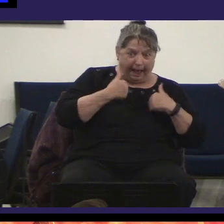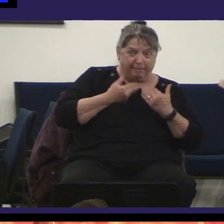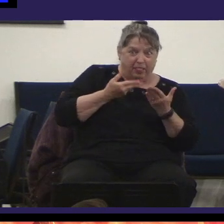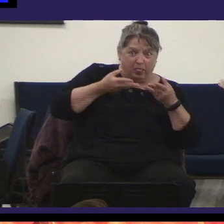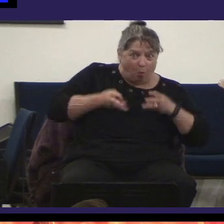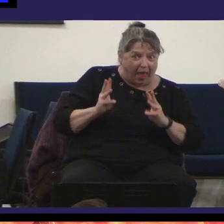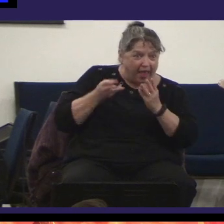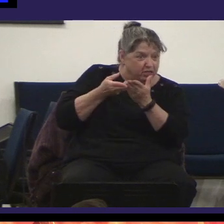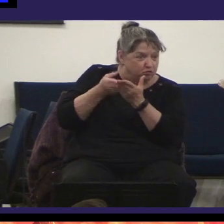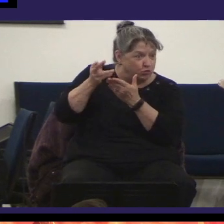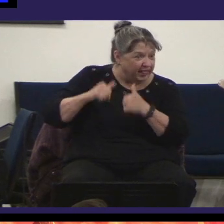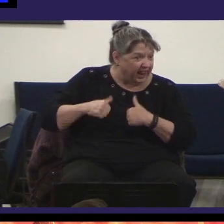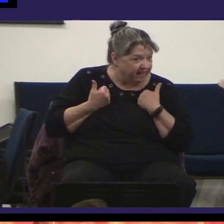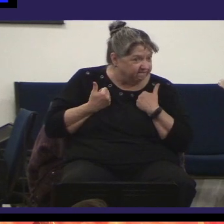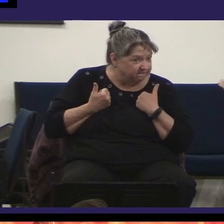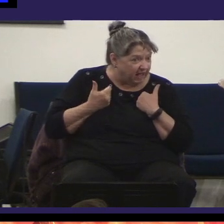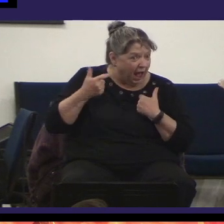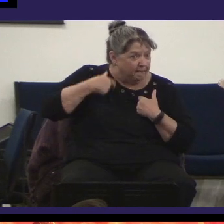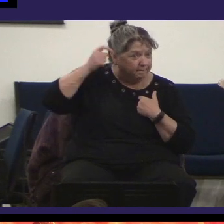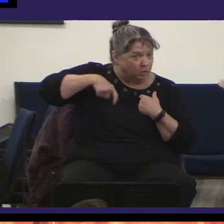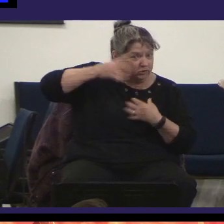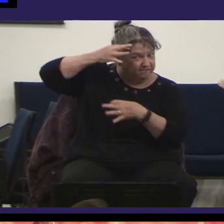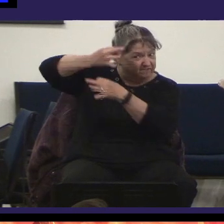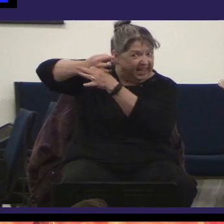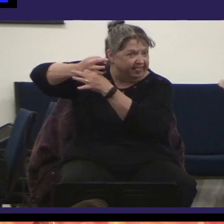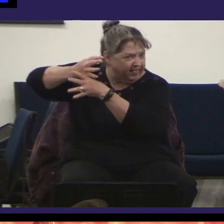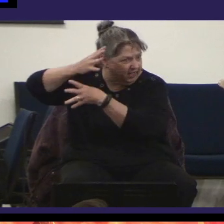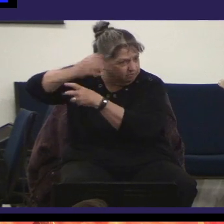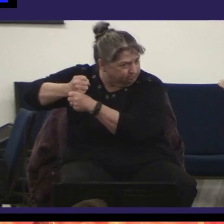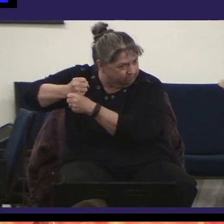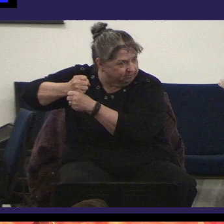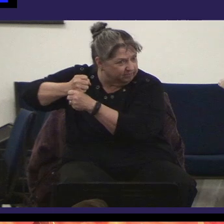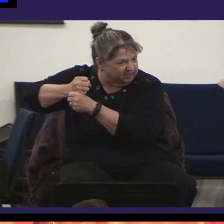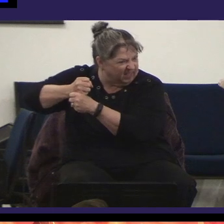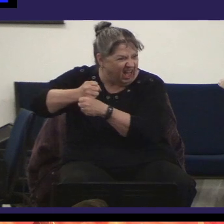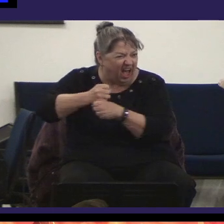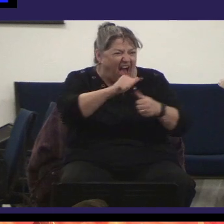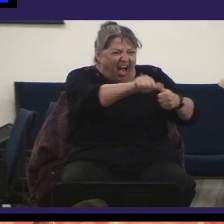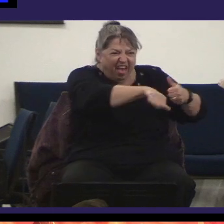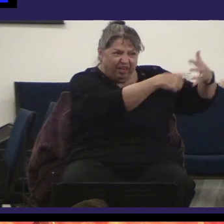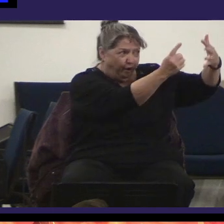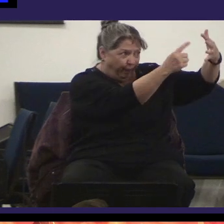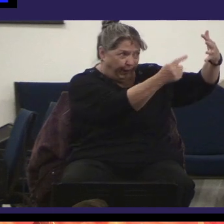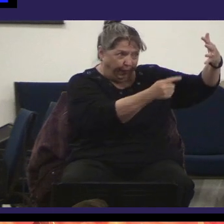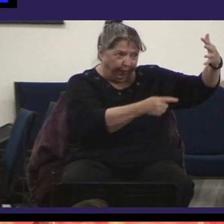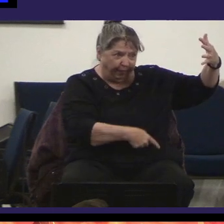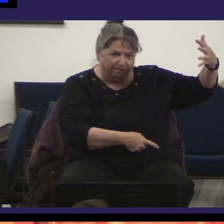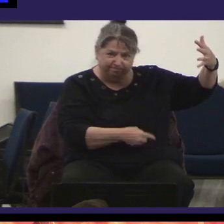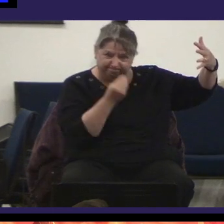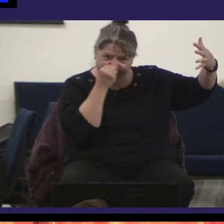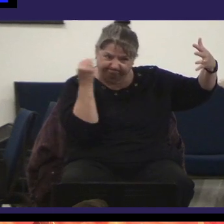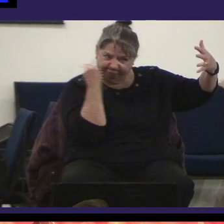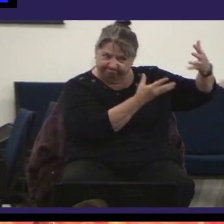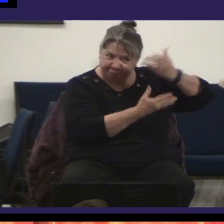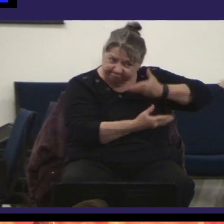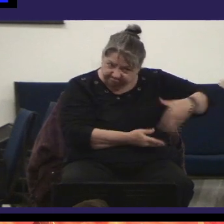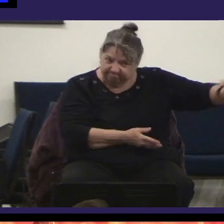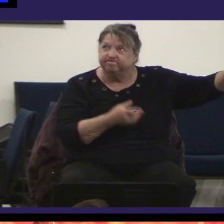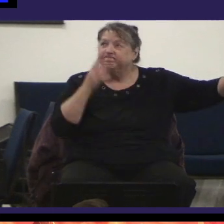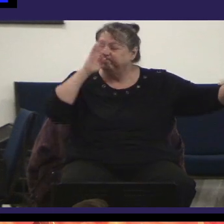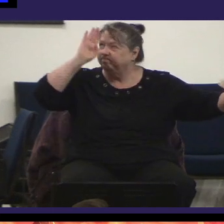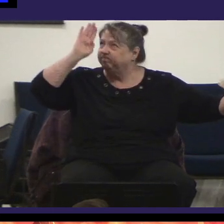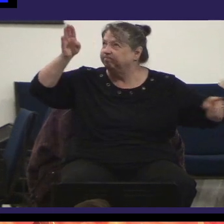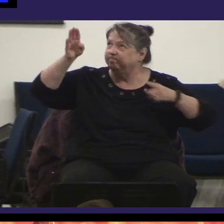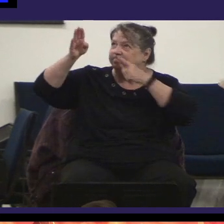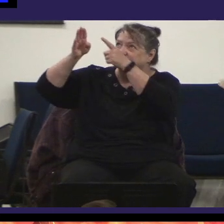the only thing I'm asked to put my faith in. I don't have to worry about all those other things, all right? So Jesus is true, all right?